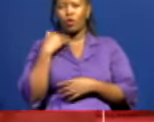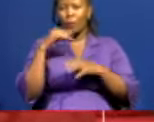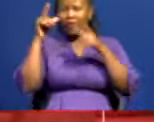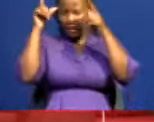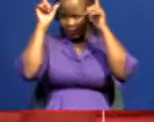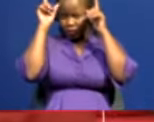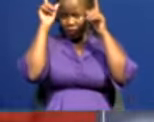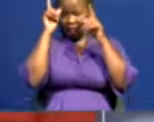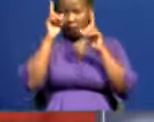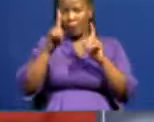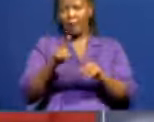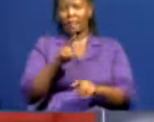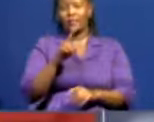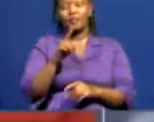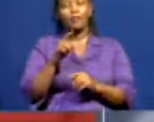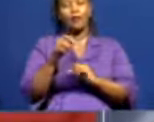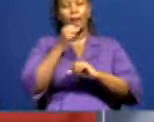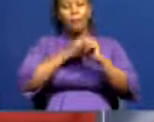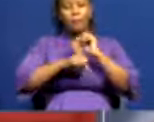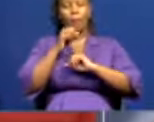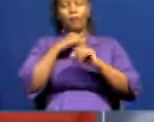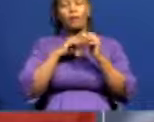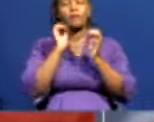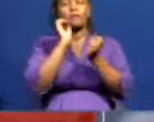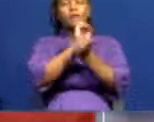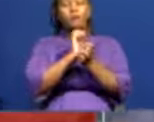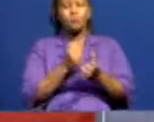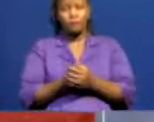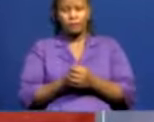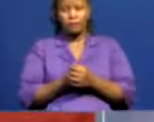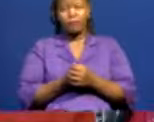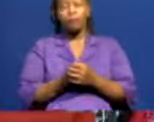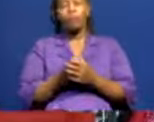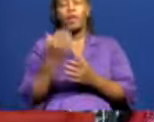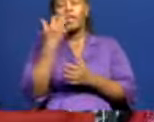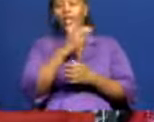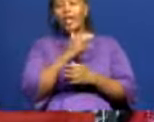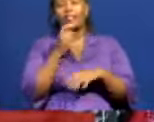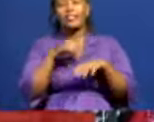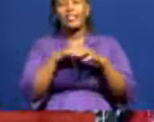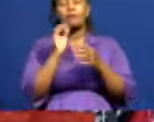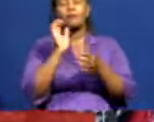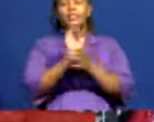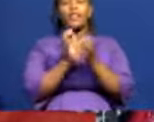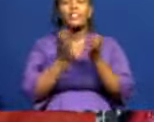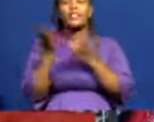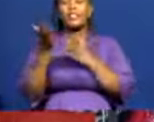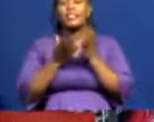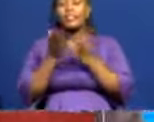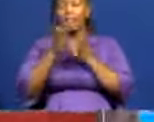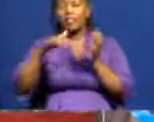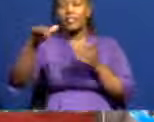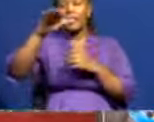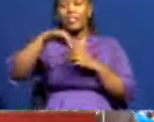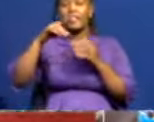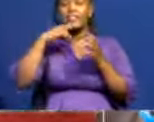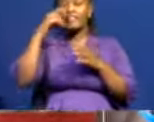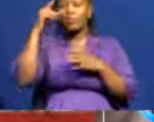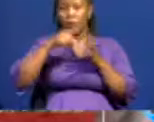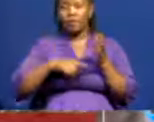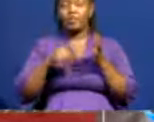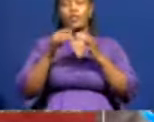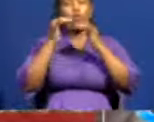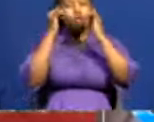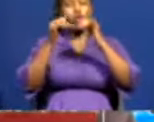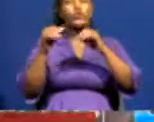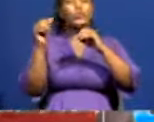Tuko na nyinyi. The deputy president, who spoke during a Sunday service at St. Francis Xavier Church, said the renewed strategy